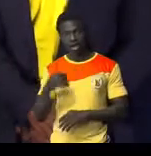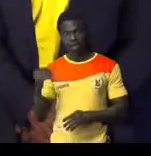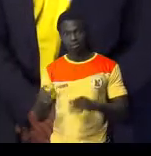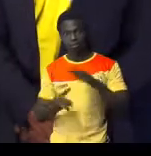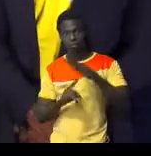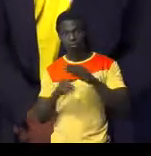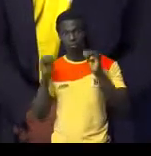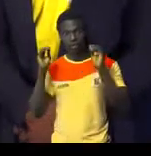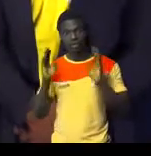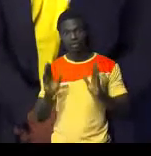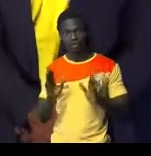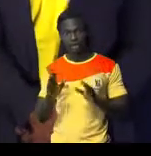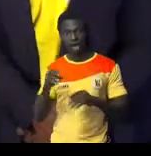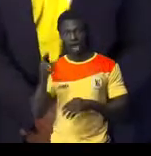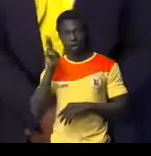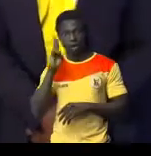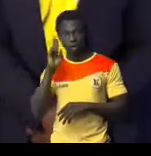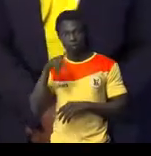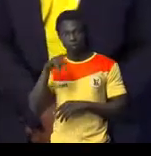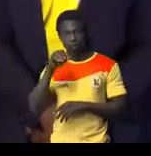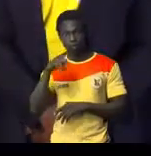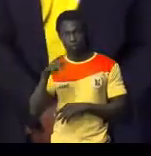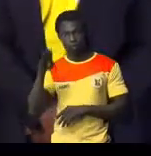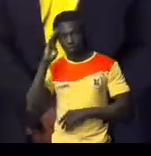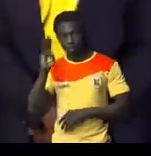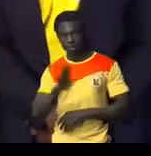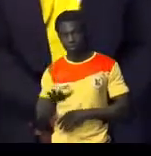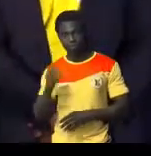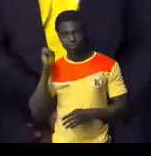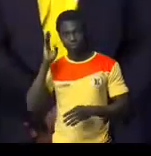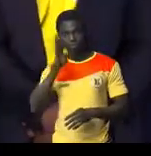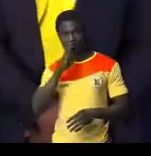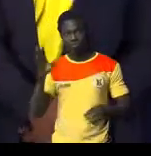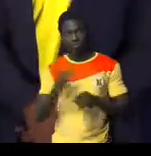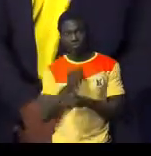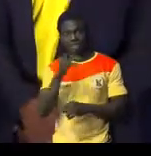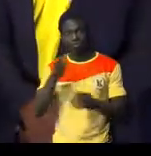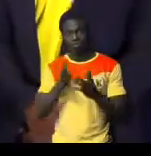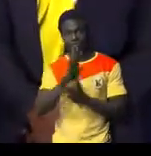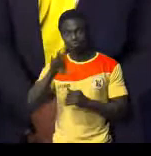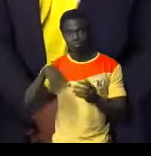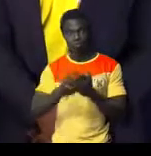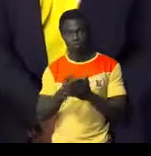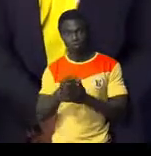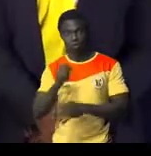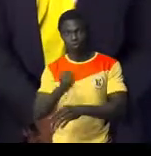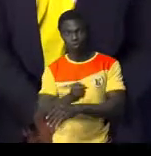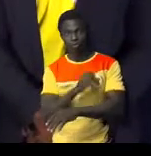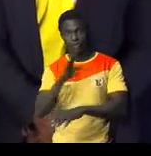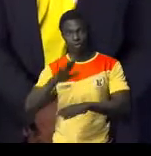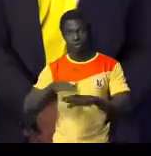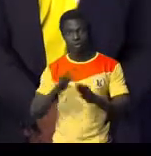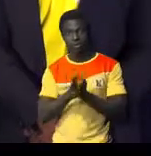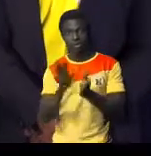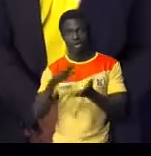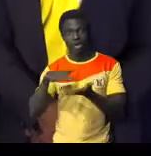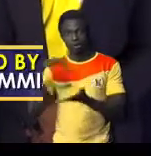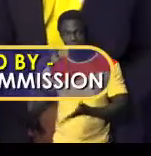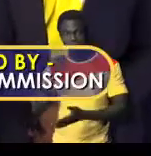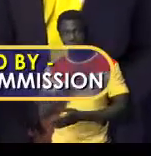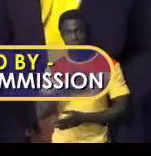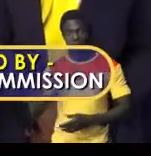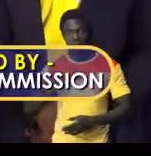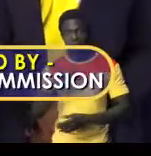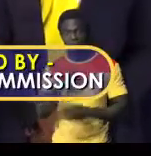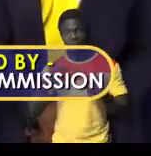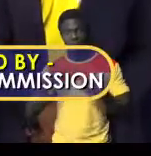and your popular teacher, Uncle Popo. Hello, pupils. He will be taking you through all the subjects under general studies.